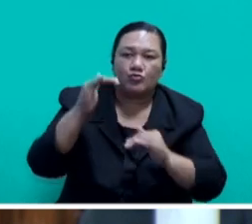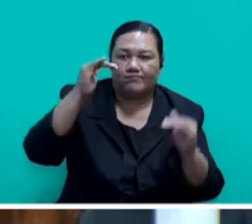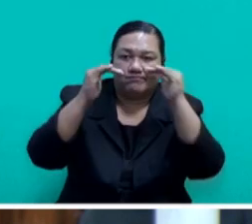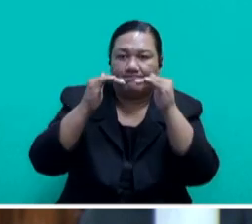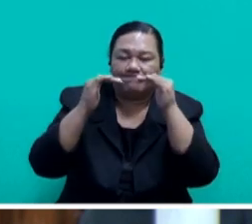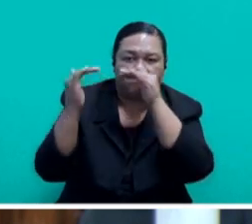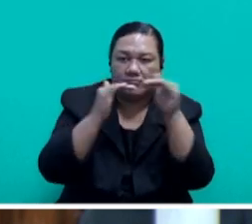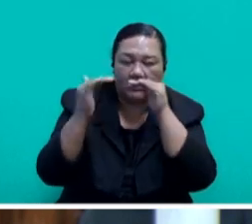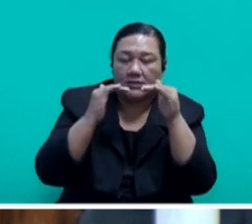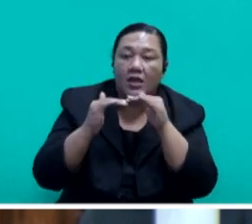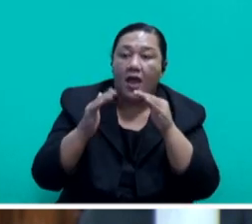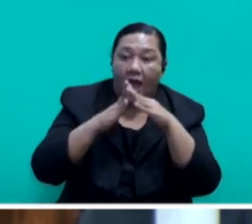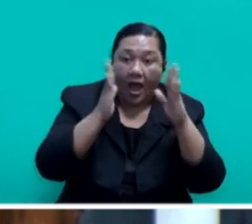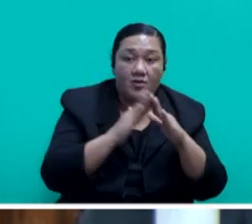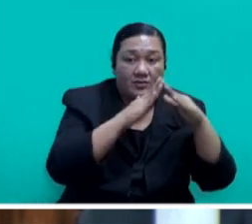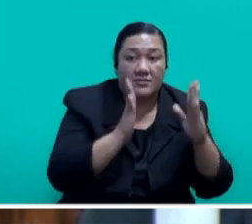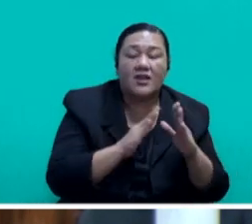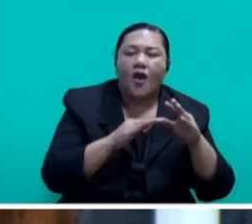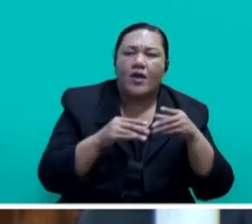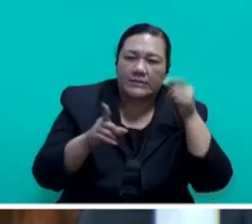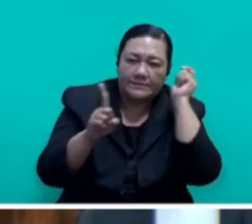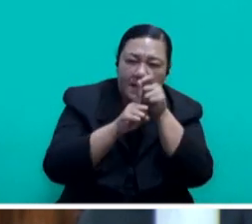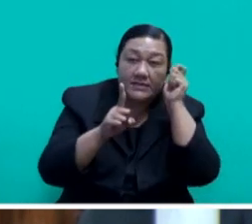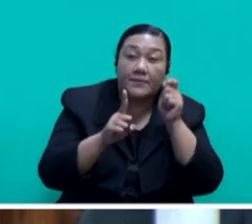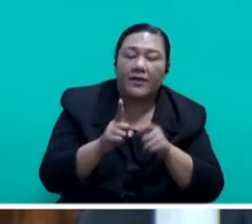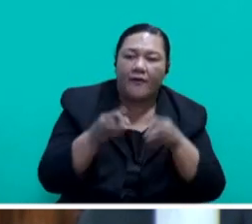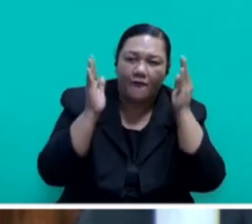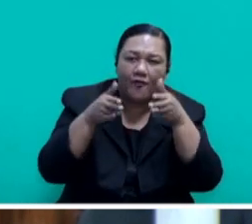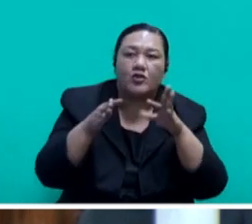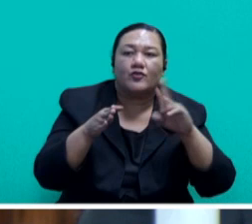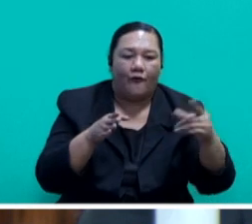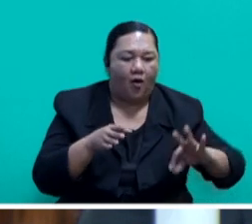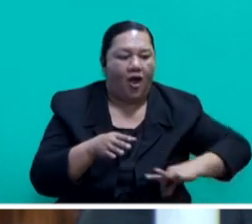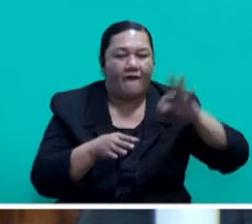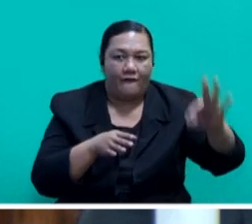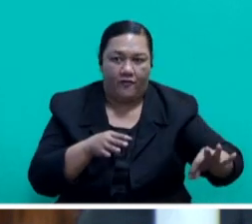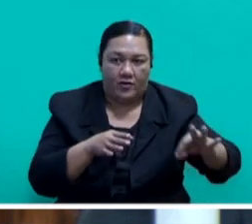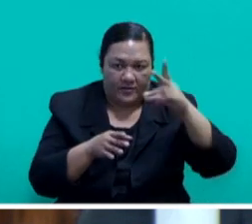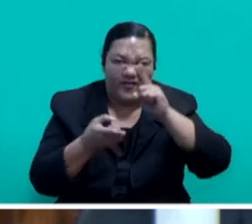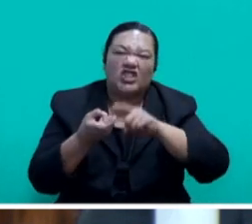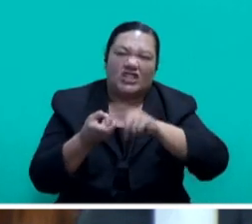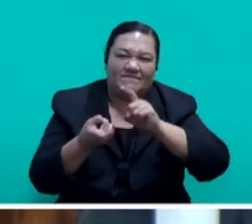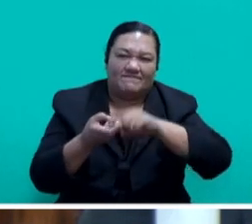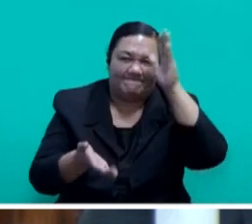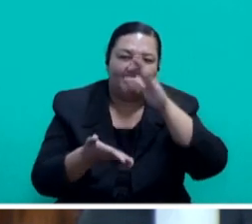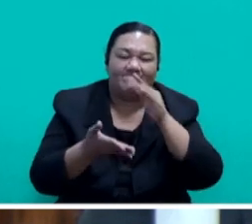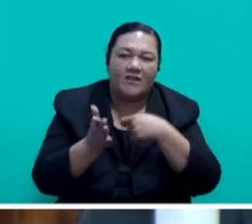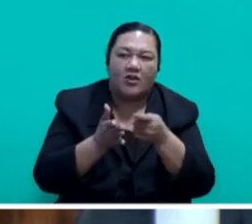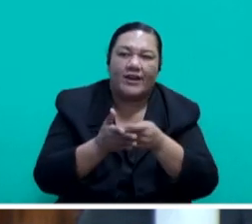needs with a specific focus on affordability. This was supposed to be reviewed